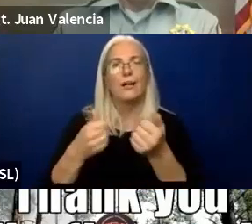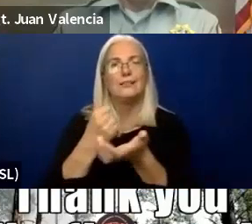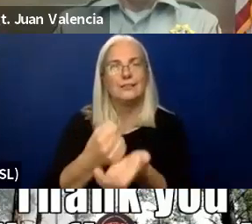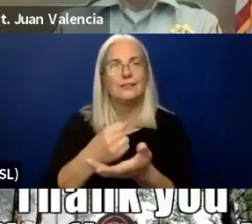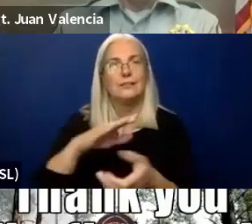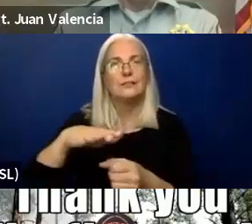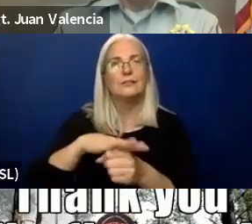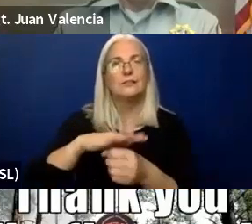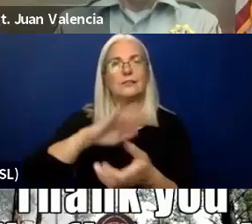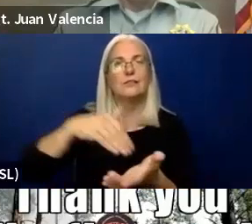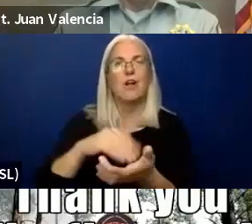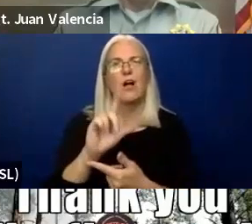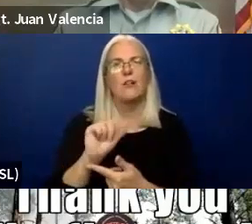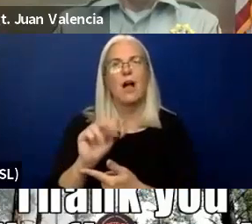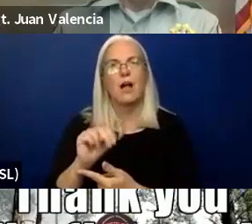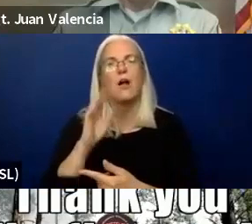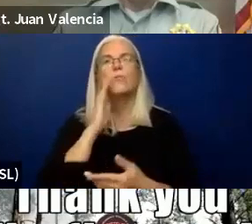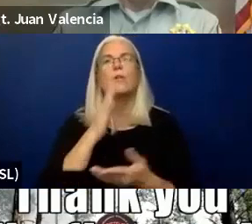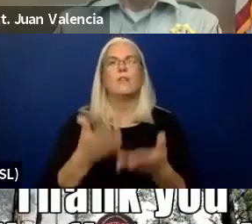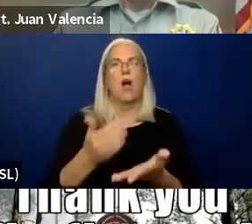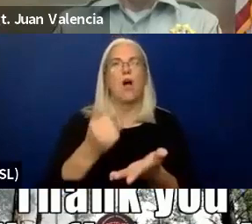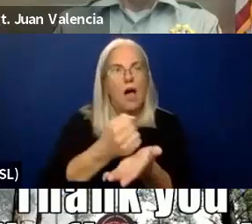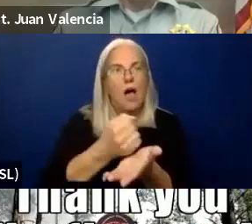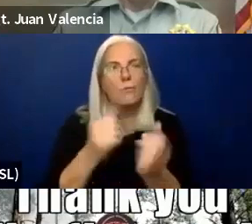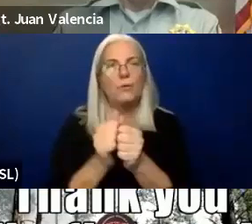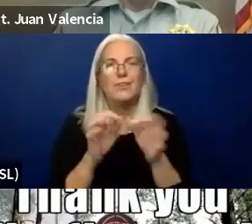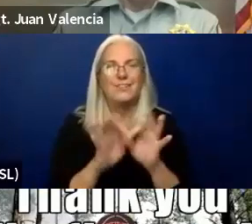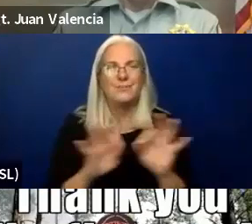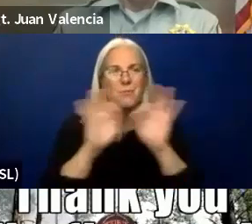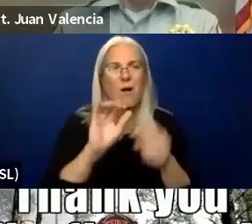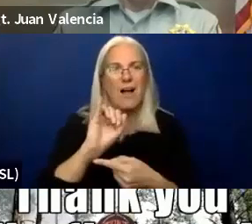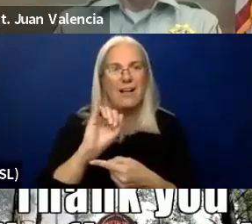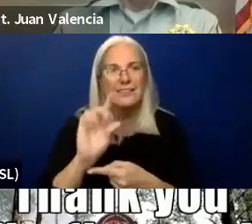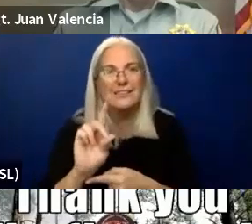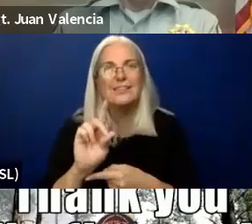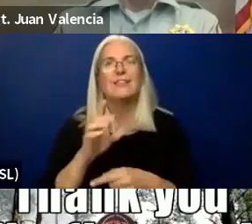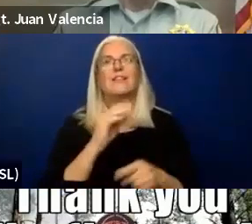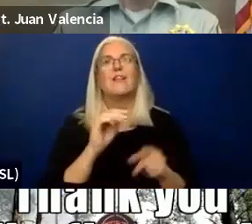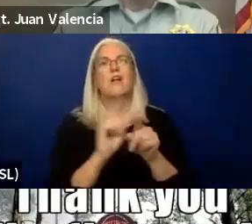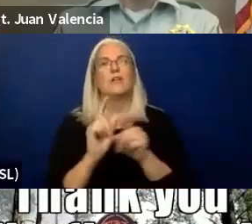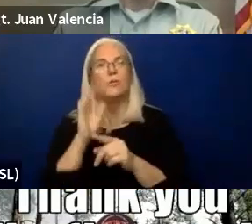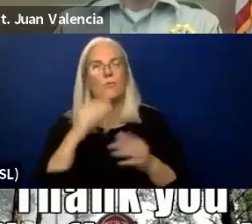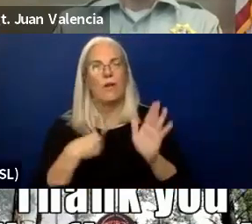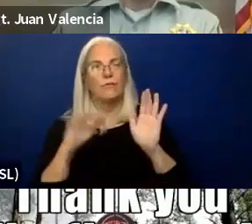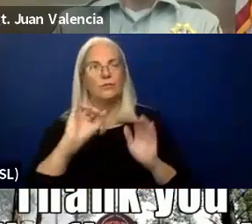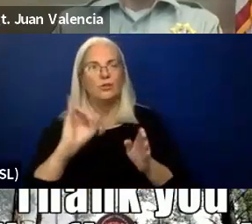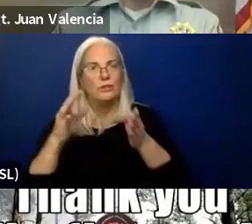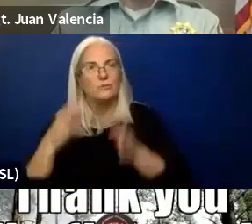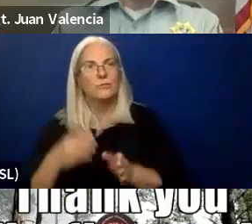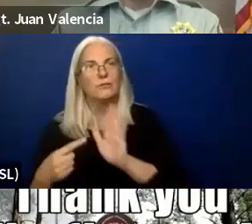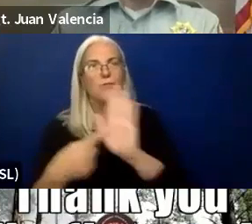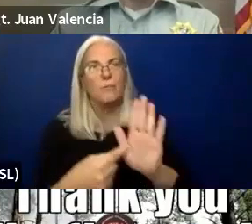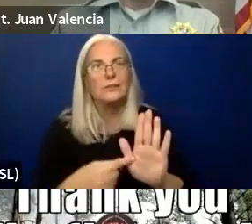of Insurance as well. And then finally, we'd like to be able to talk about the Highway 12 corridor and damage sustained on that